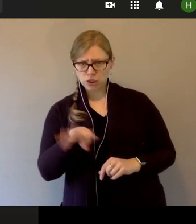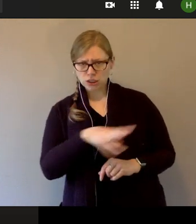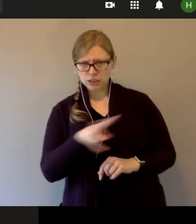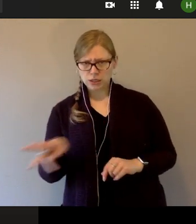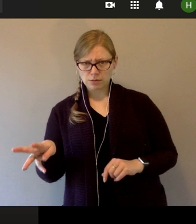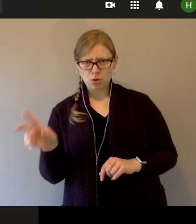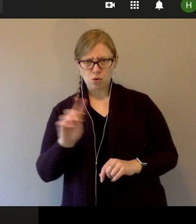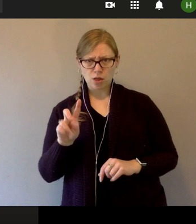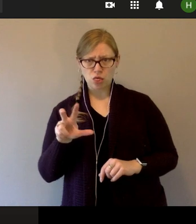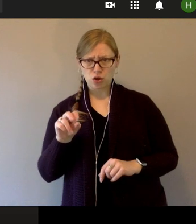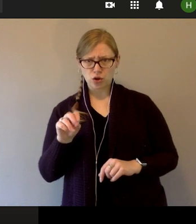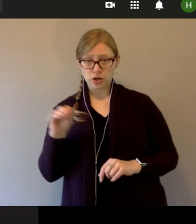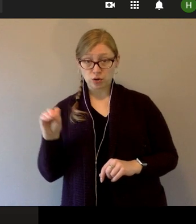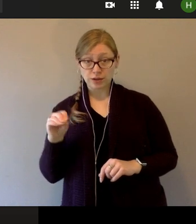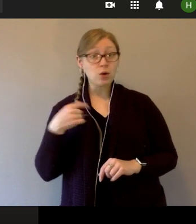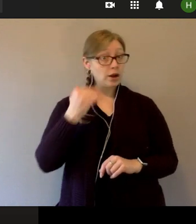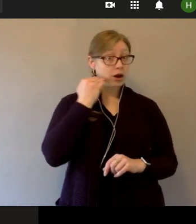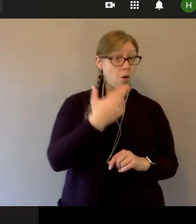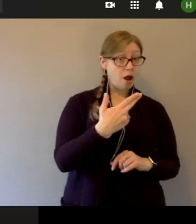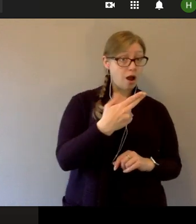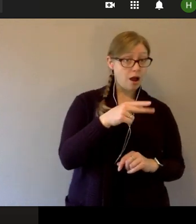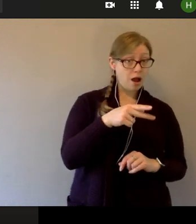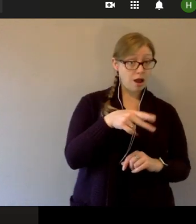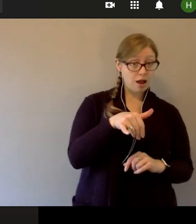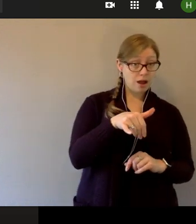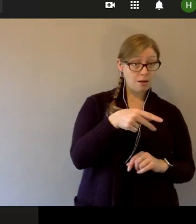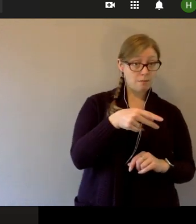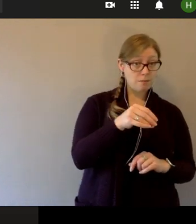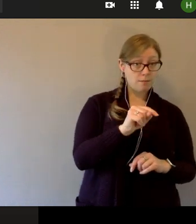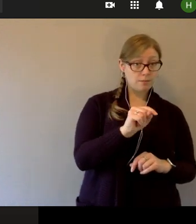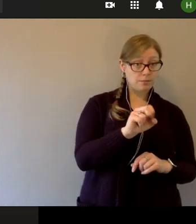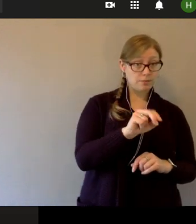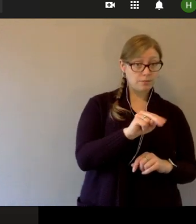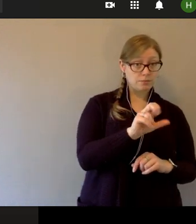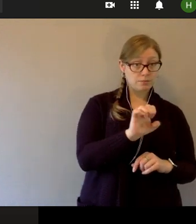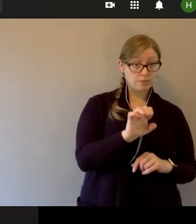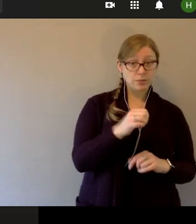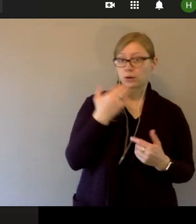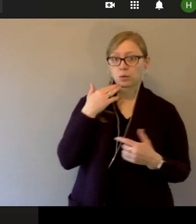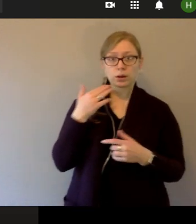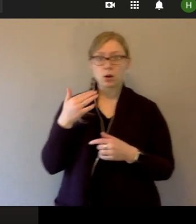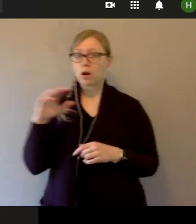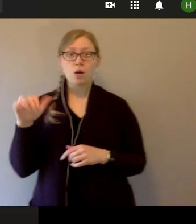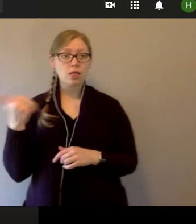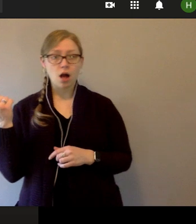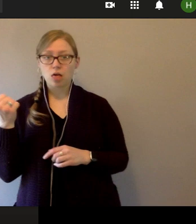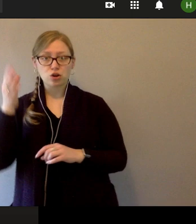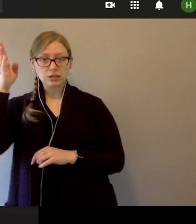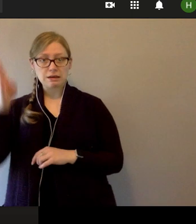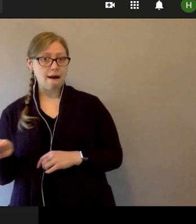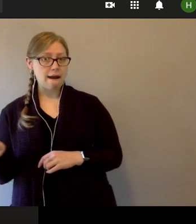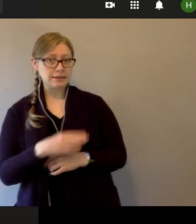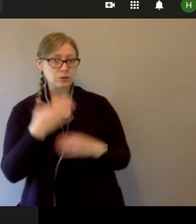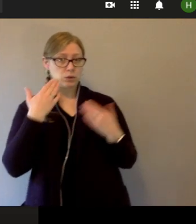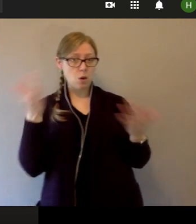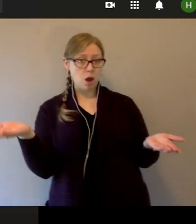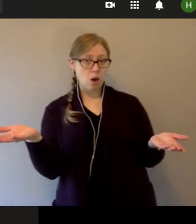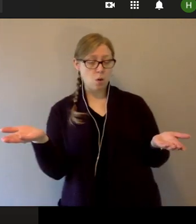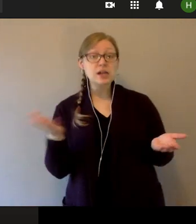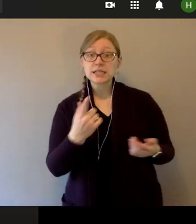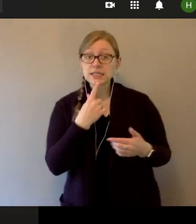hypotenuse. We do not know either the adjacent or the opposite side. And so it says find